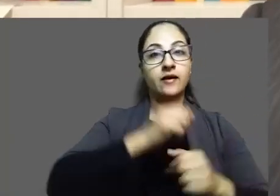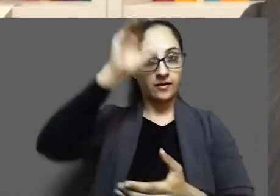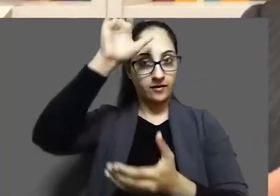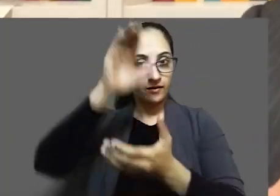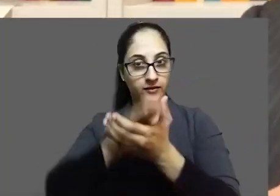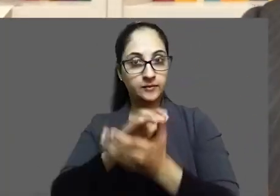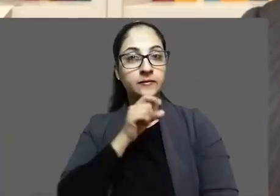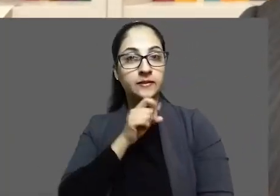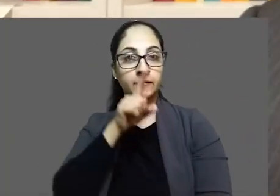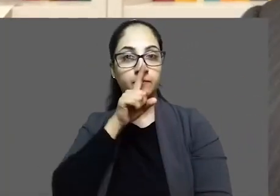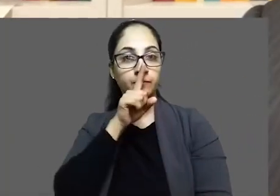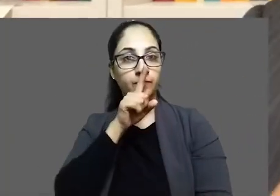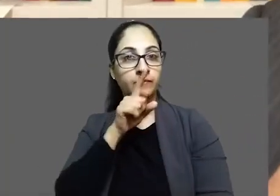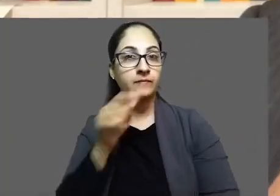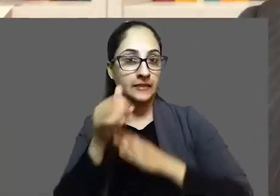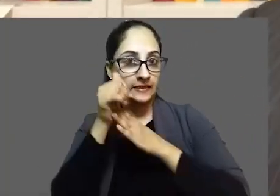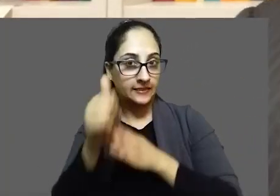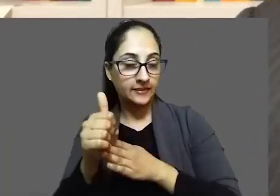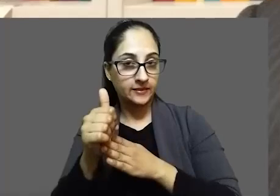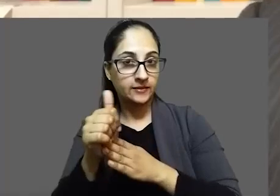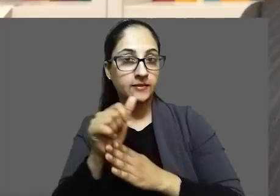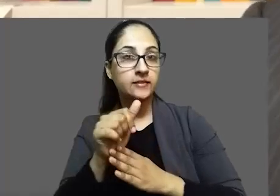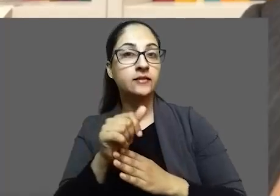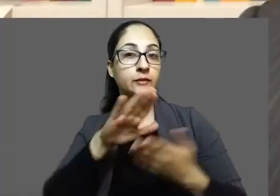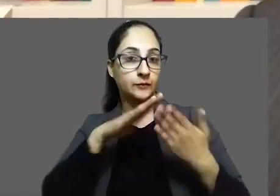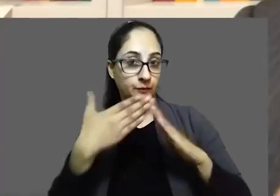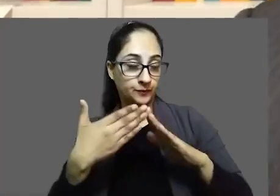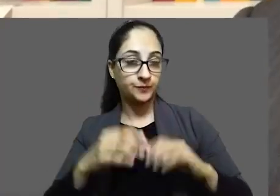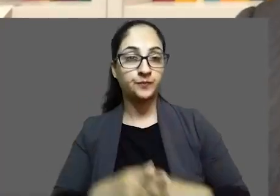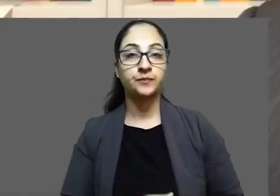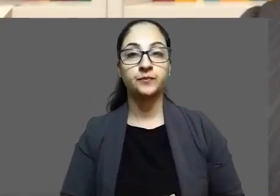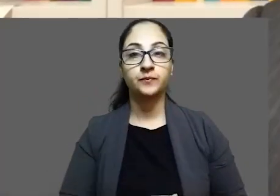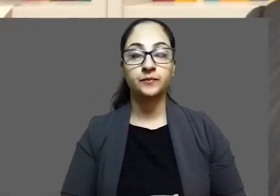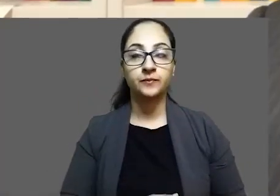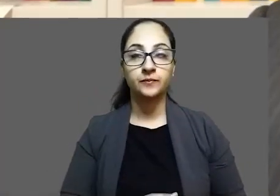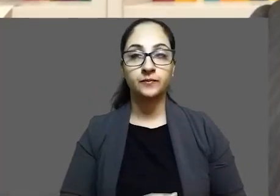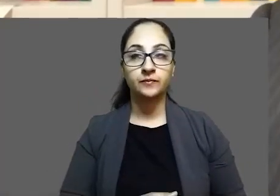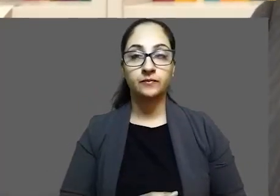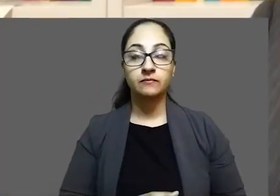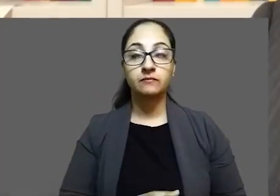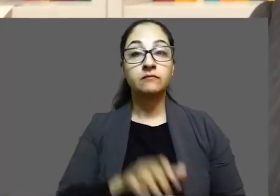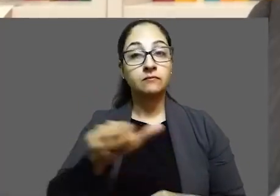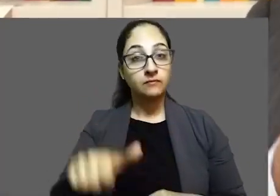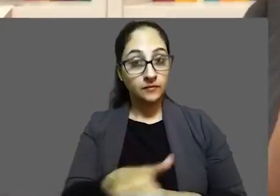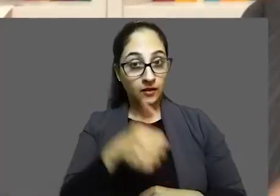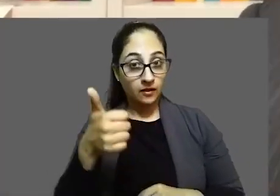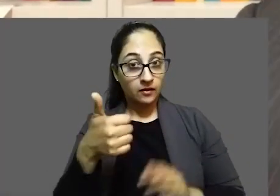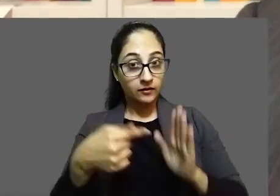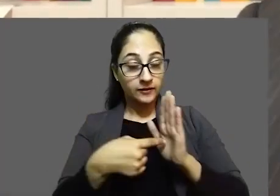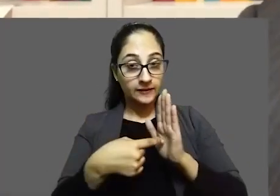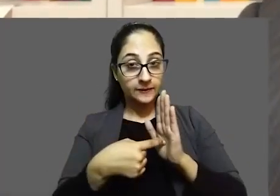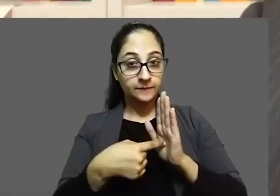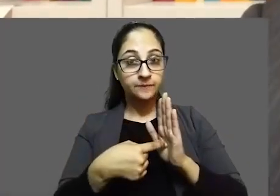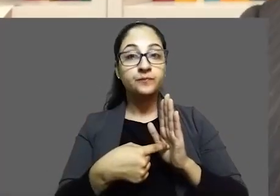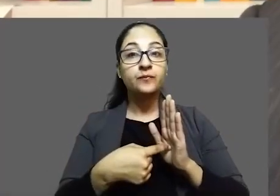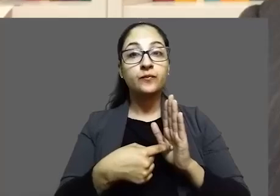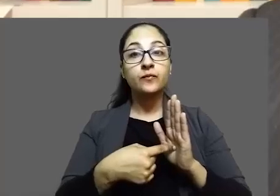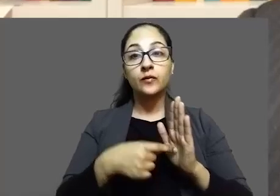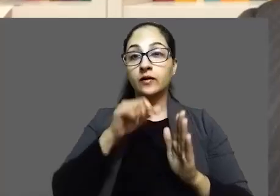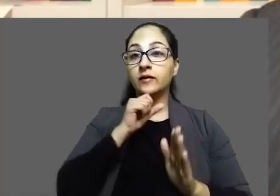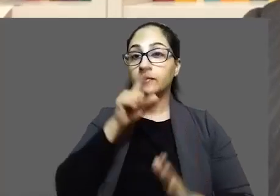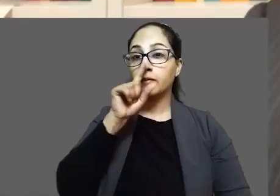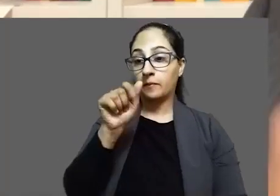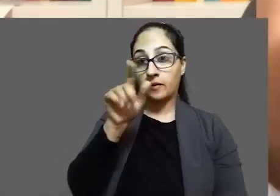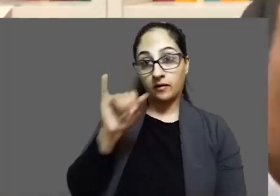Karbala and is brought in front of Yazid, the murderer of the Prophet's family, who takes glee in kicking the head of